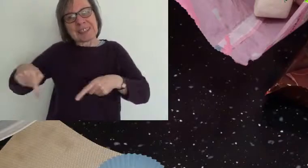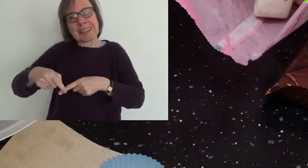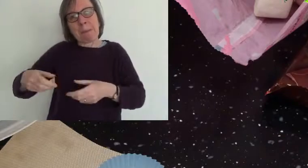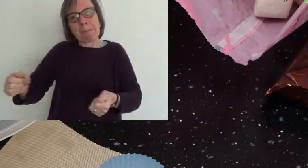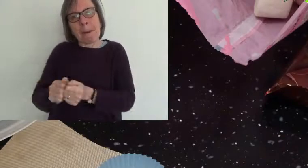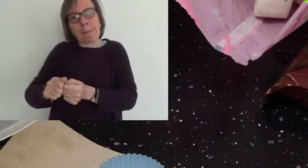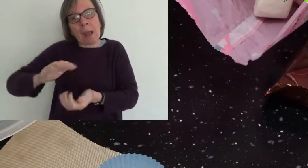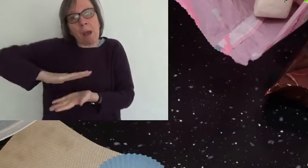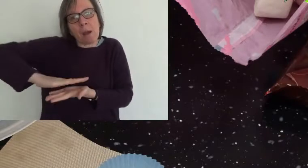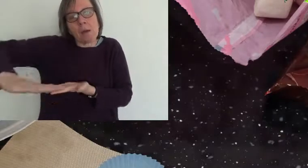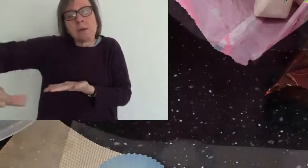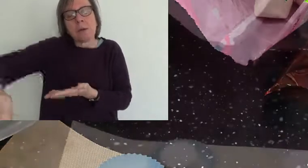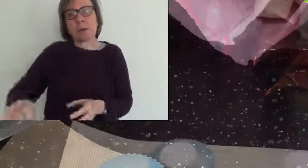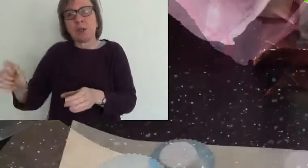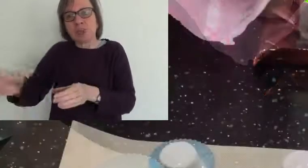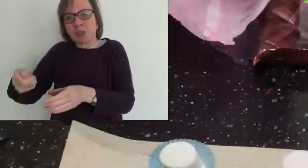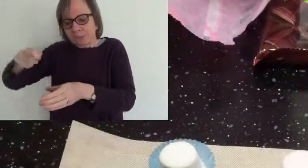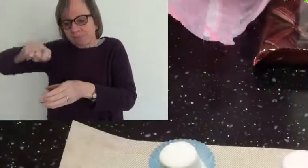paper.